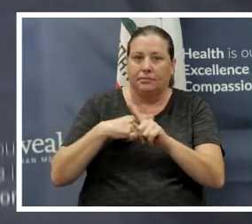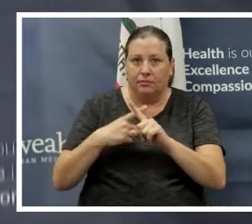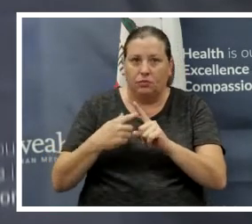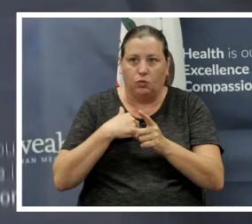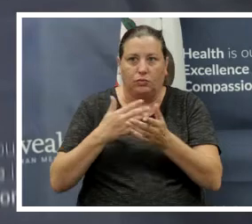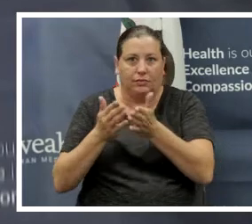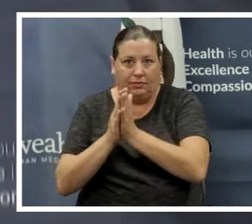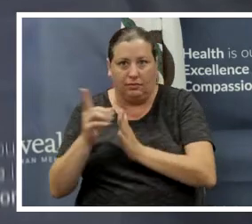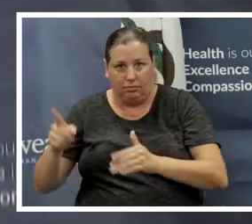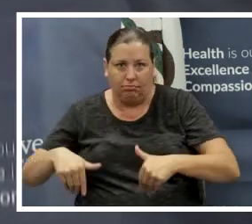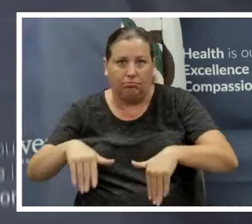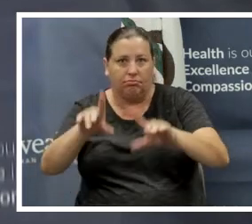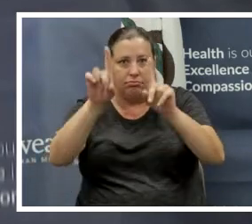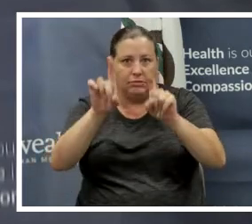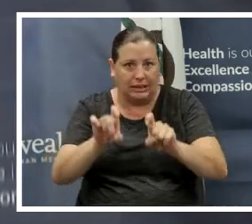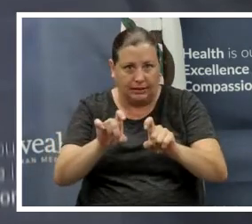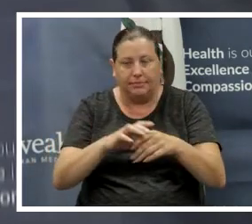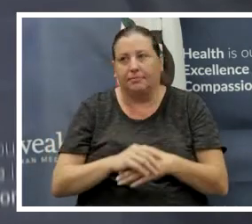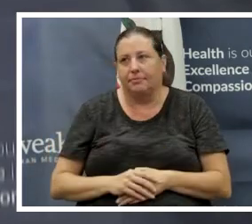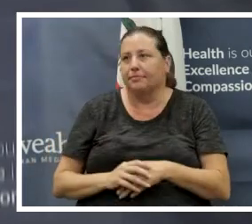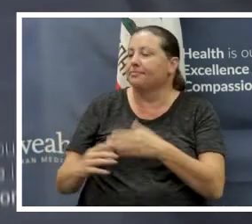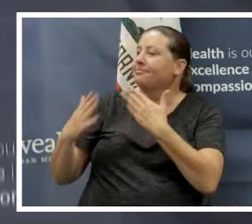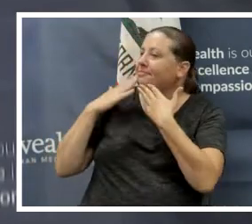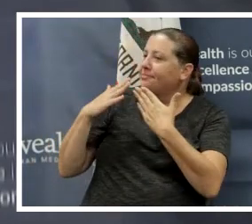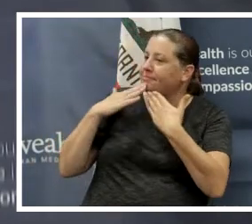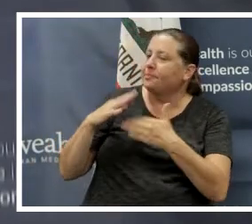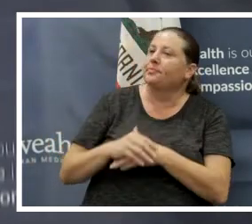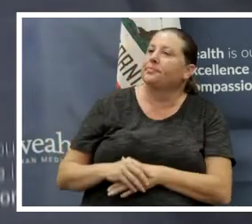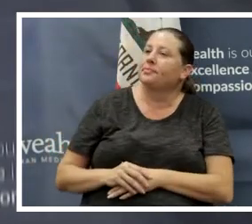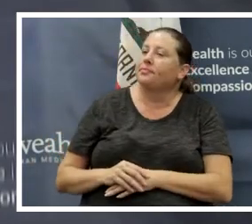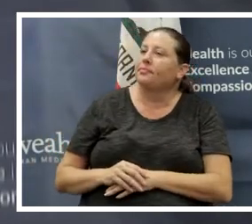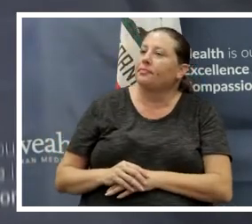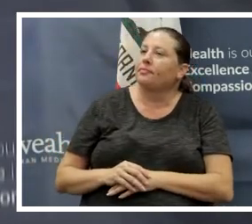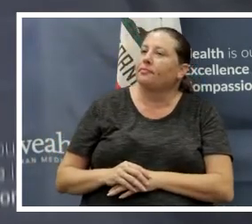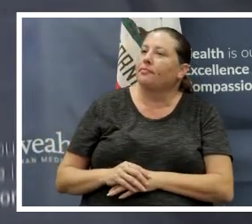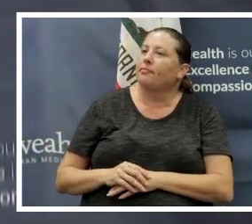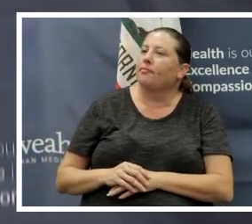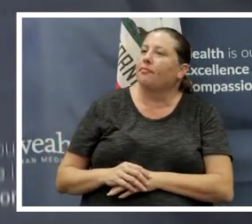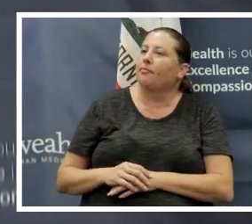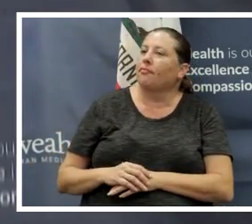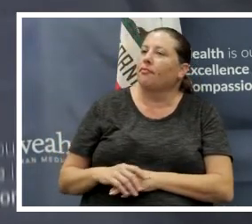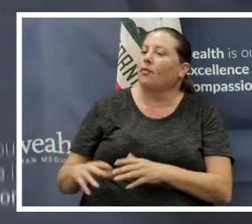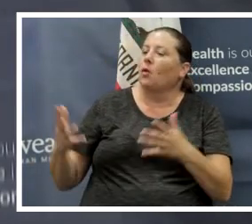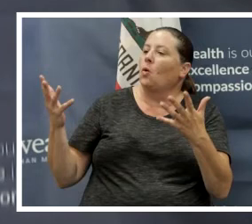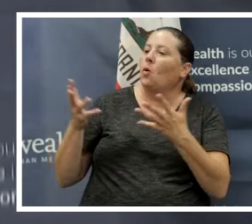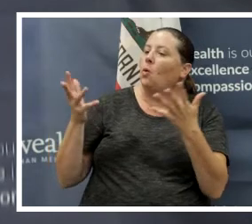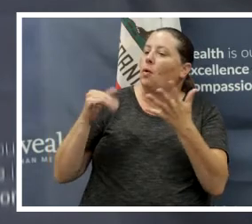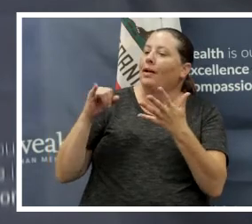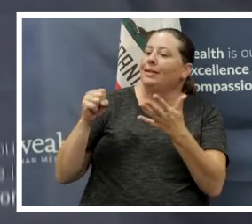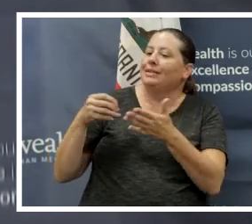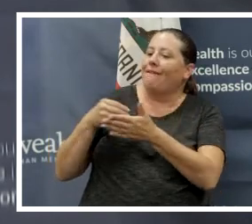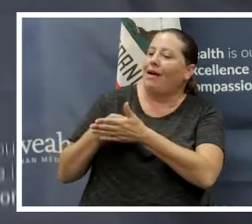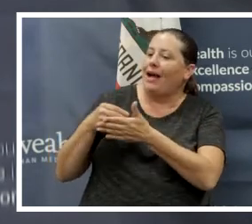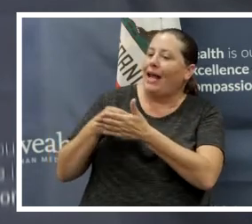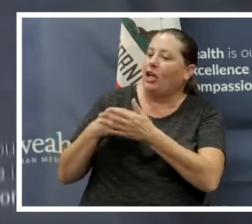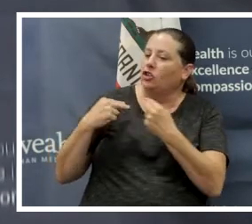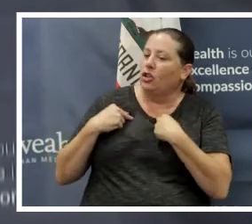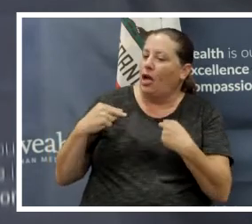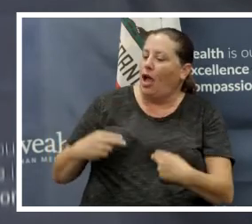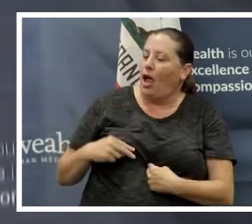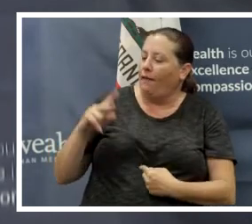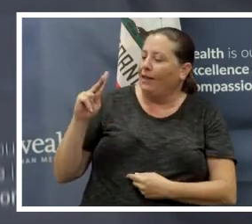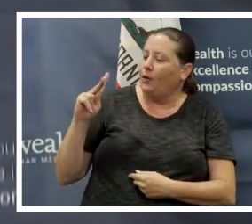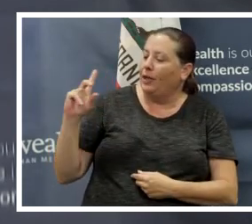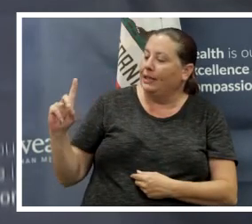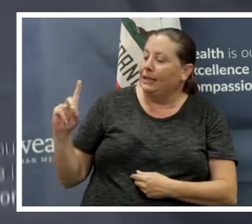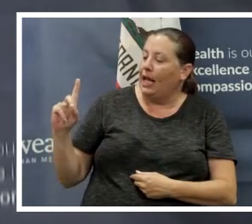that they be tested. Okay, thank you. So what is the financial health of Kaweah Delta? And have all the previously